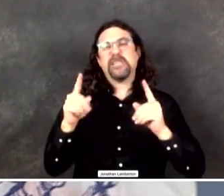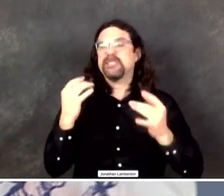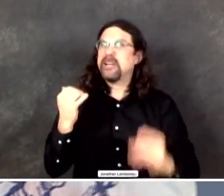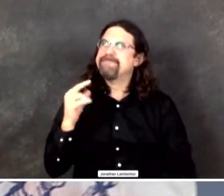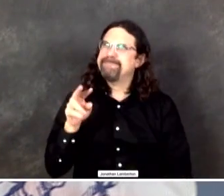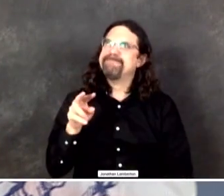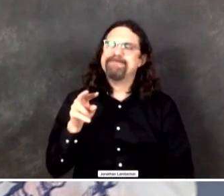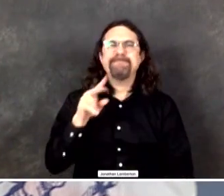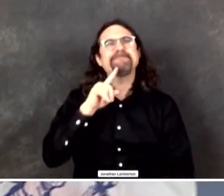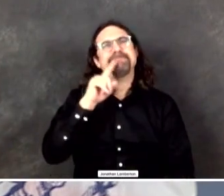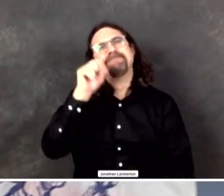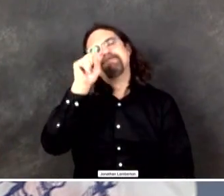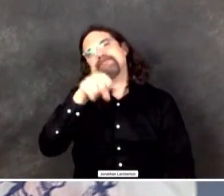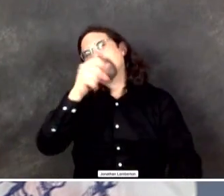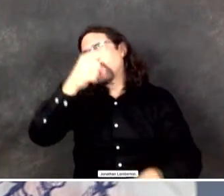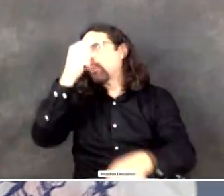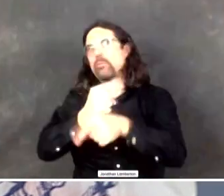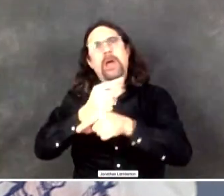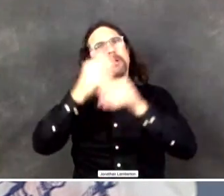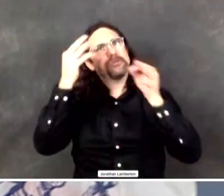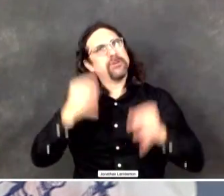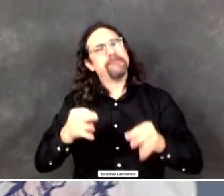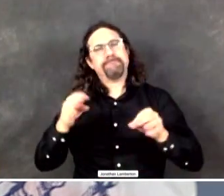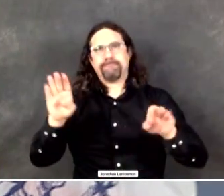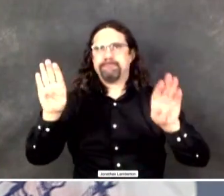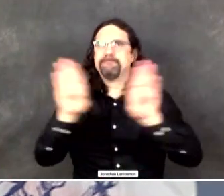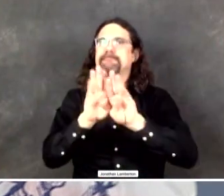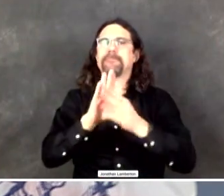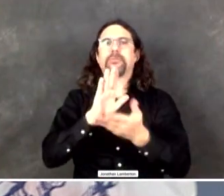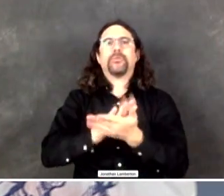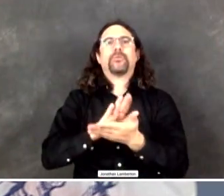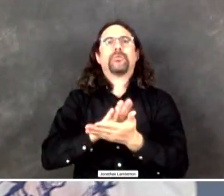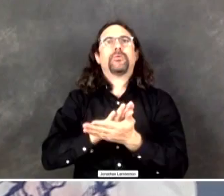our educators, to protect everyone.